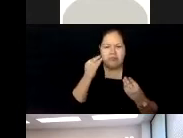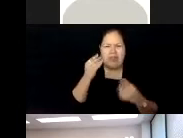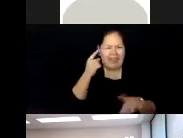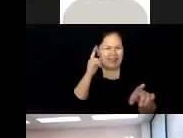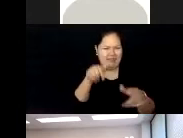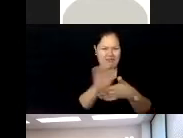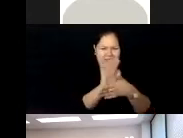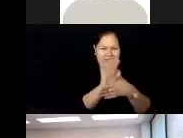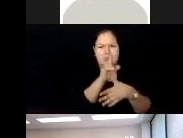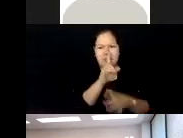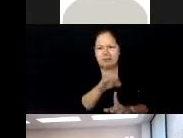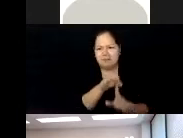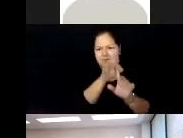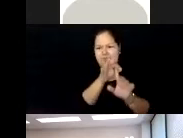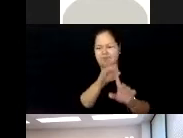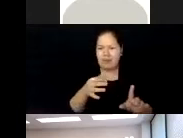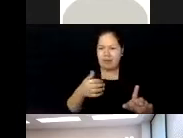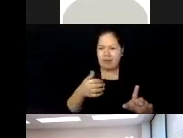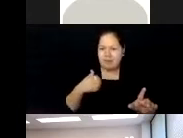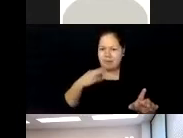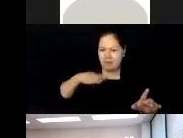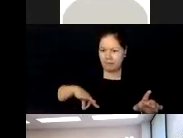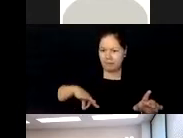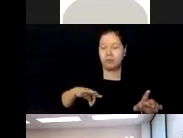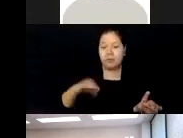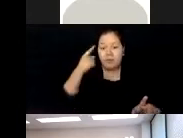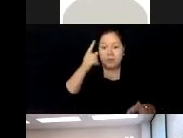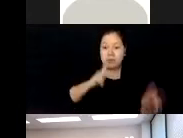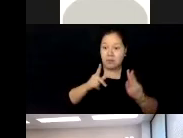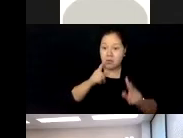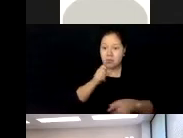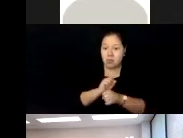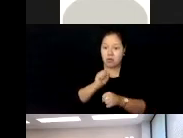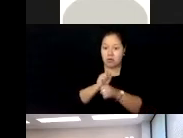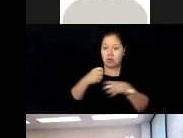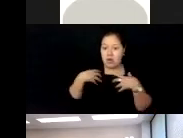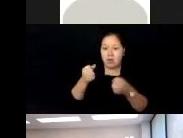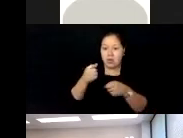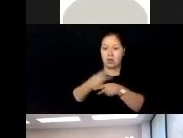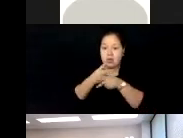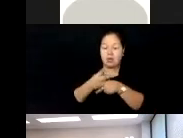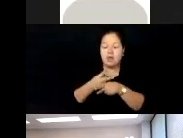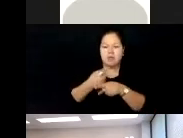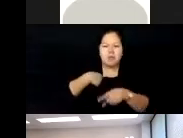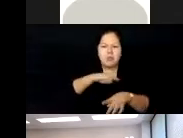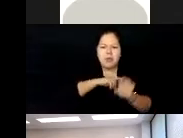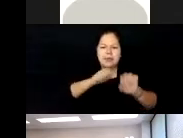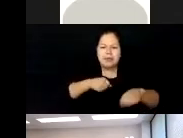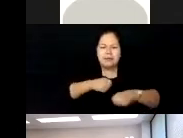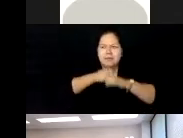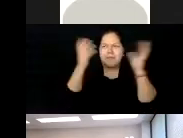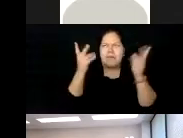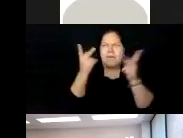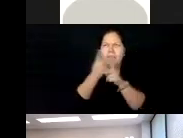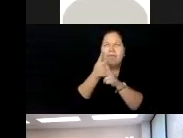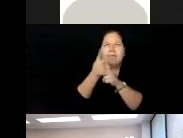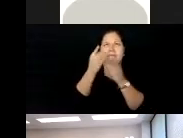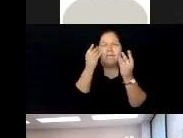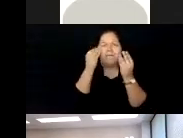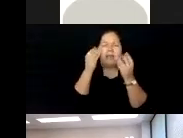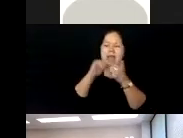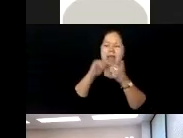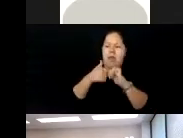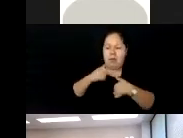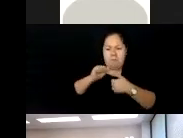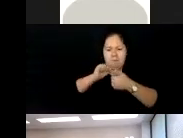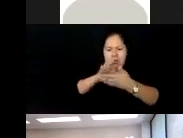helpful. I think as folks that work in healthcare, we can all think about the way that we approach our